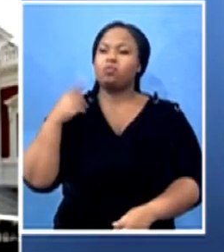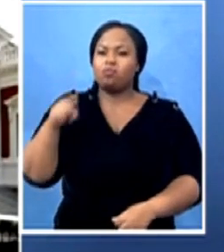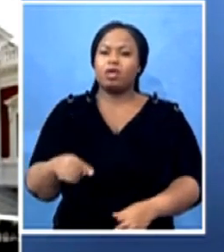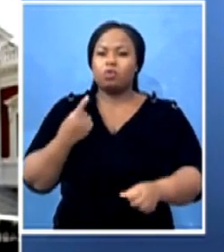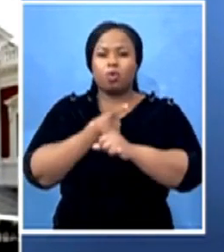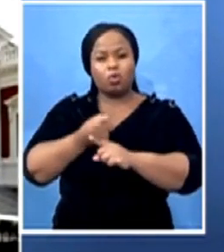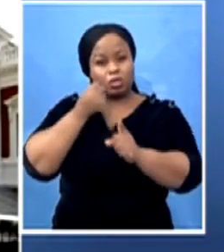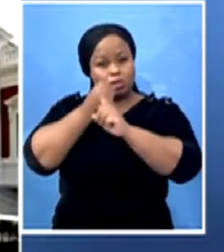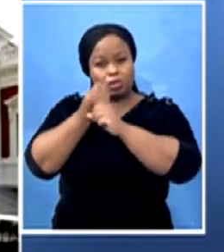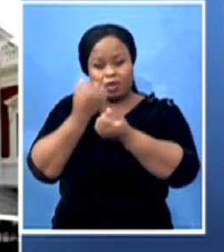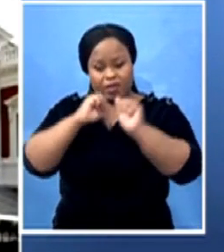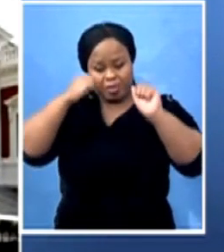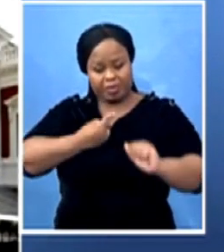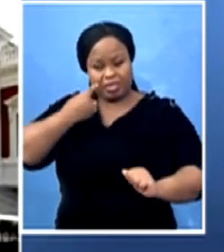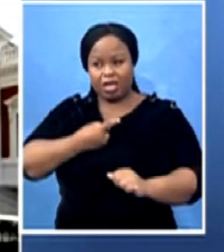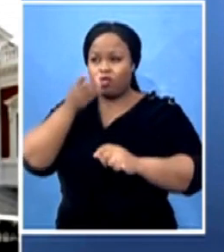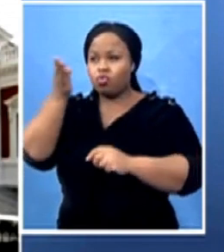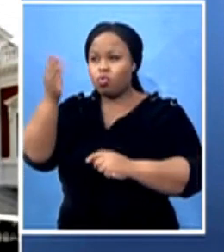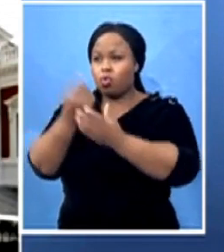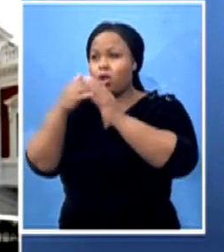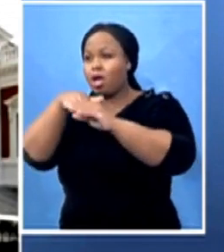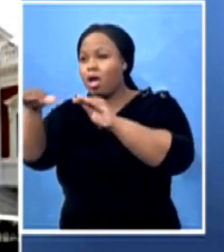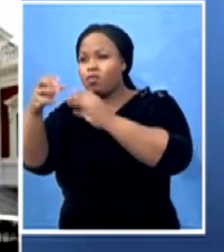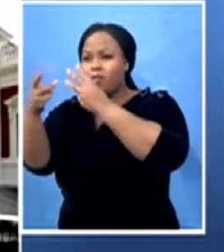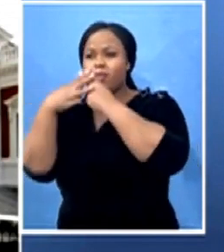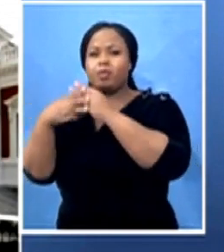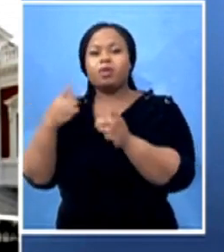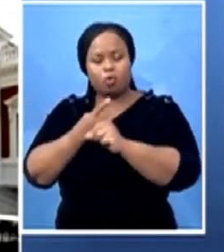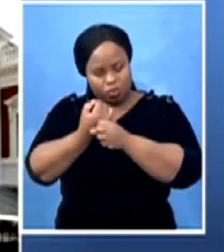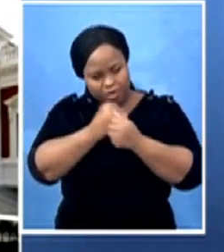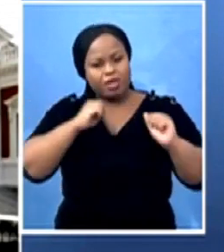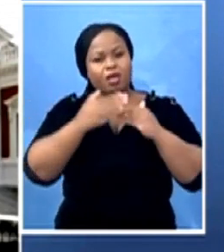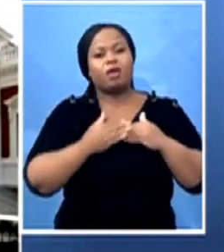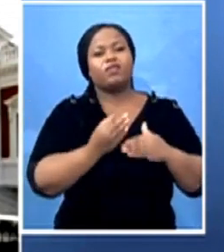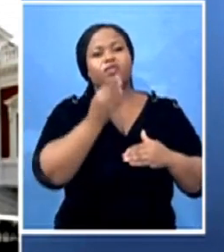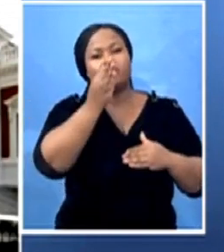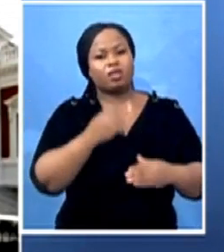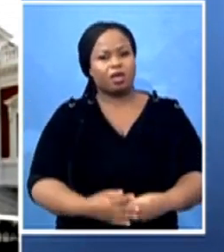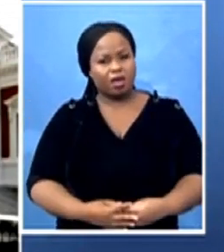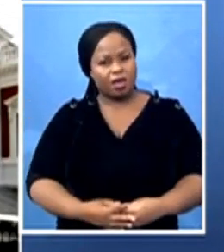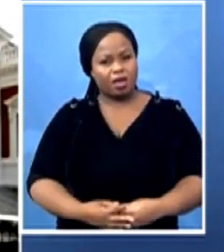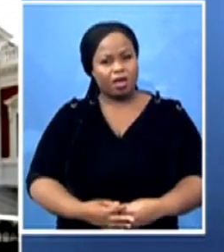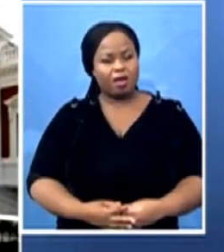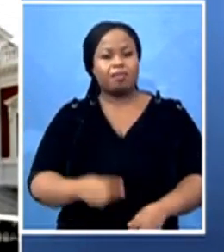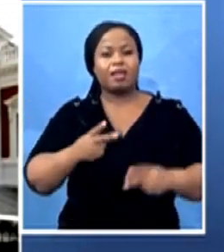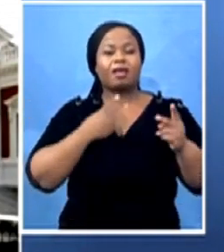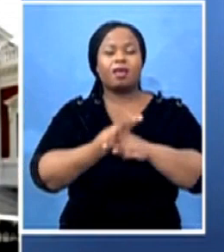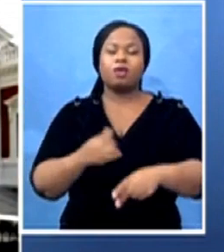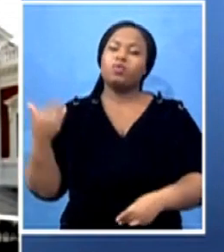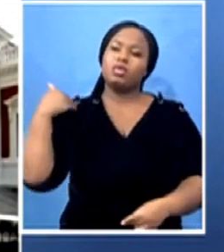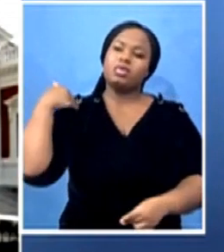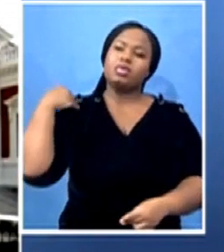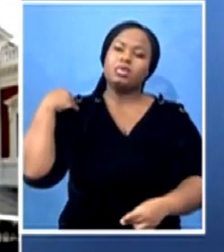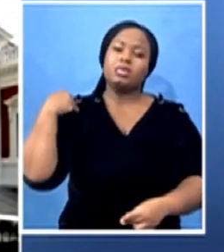to ourselves and to our futures. They reminded us that it was important for us to